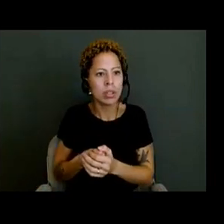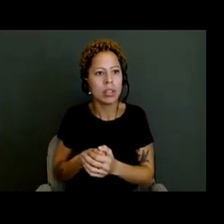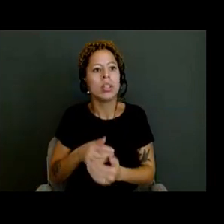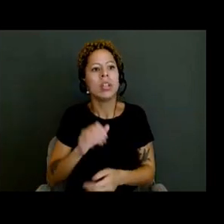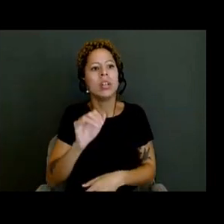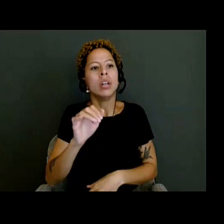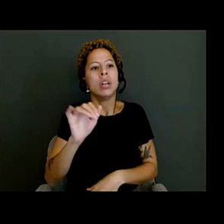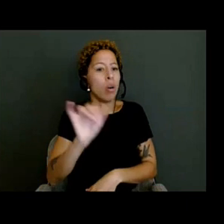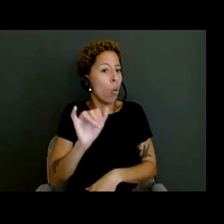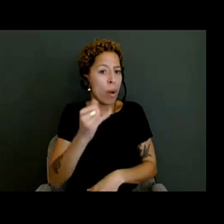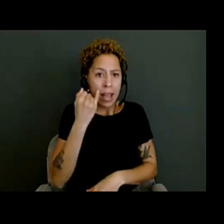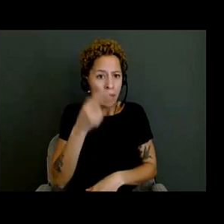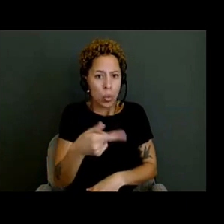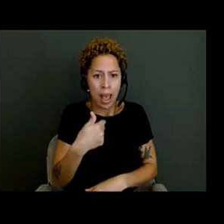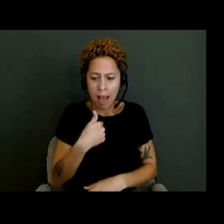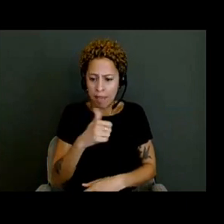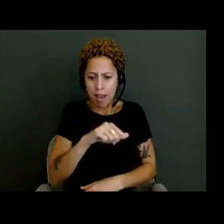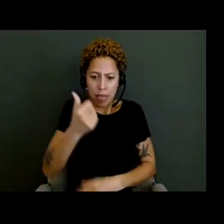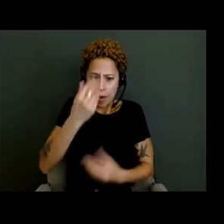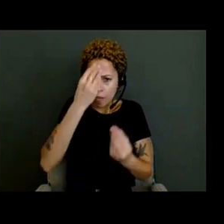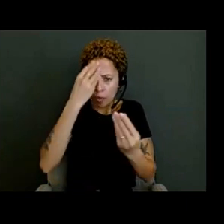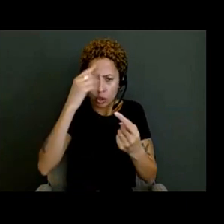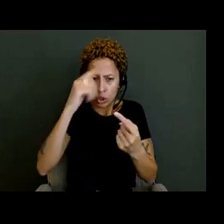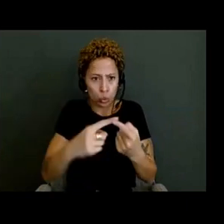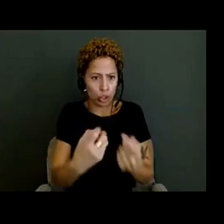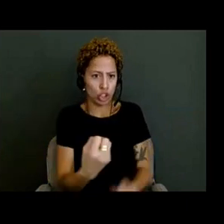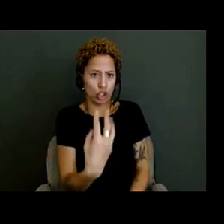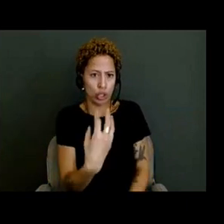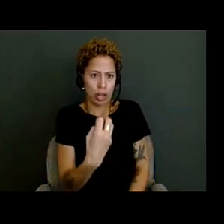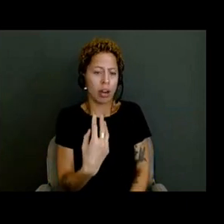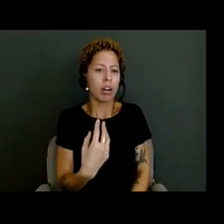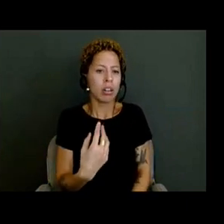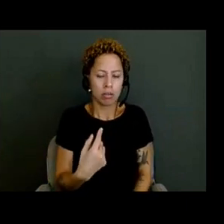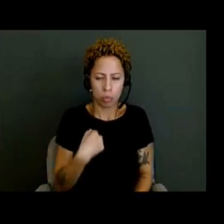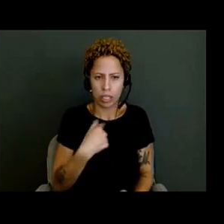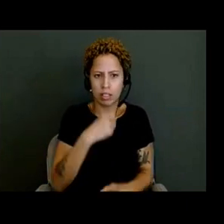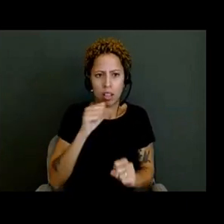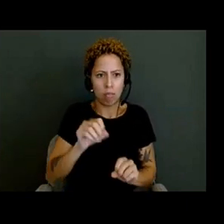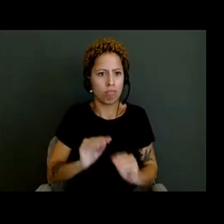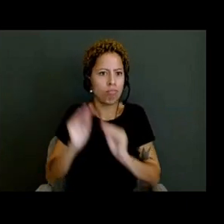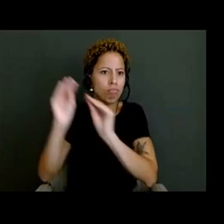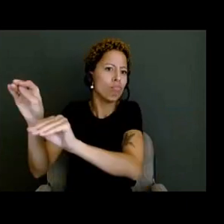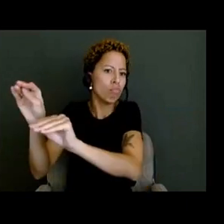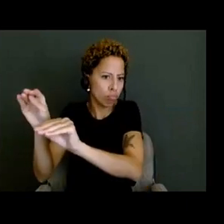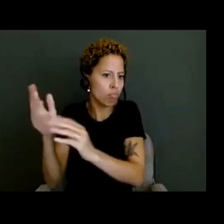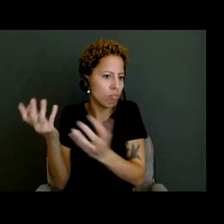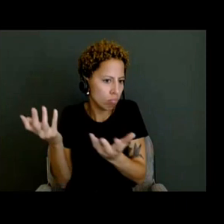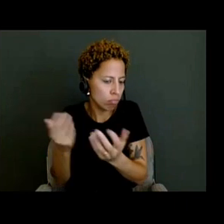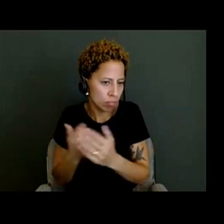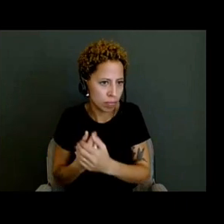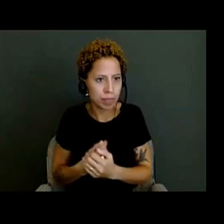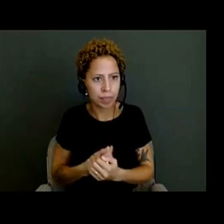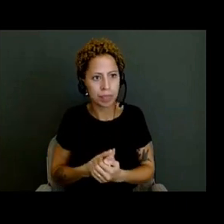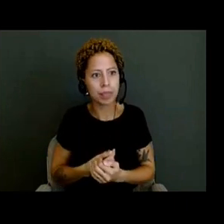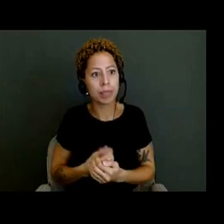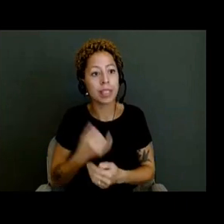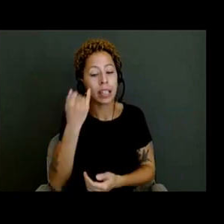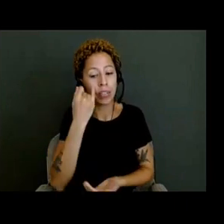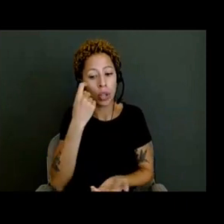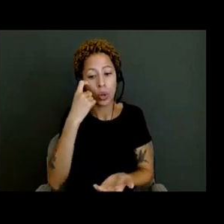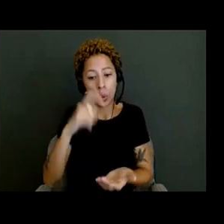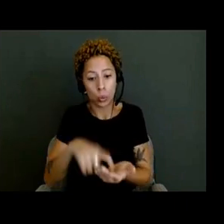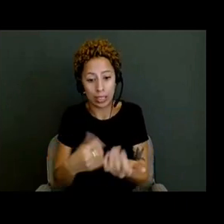can add to the presentation and to the information we are receiving from you as well. Okay. And then if you notice in the